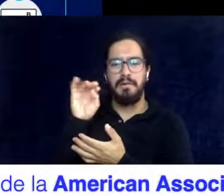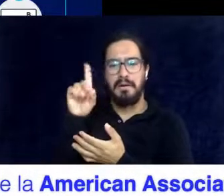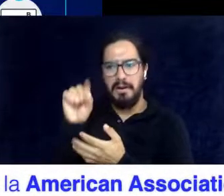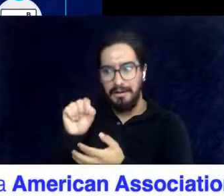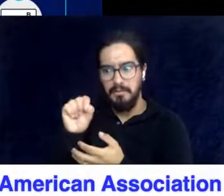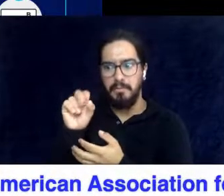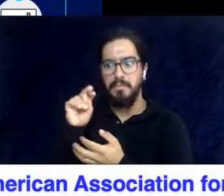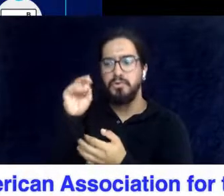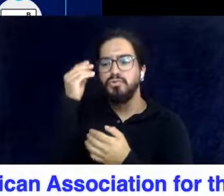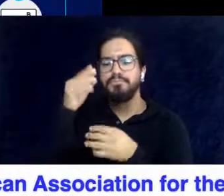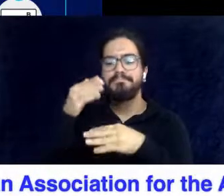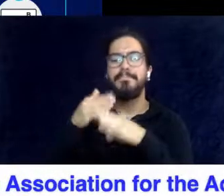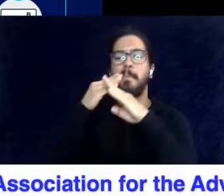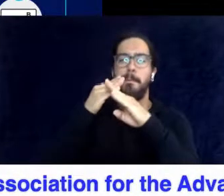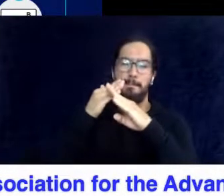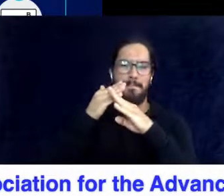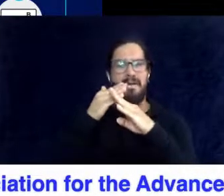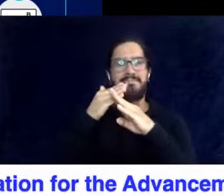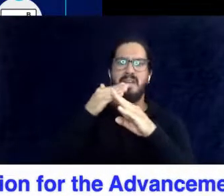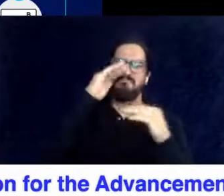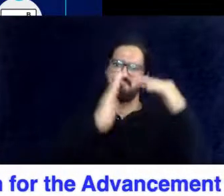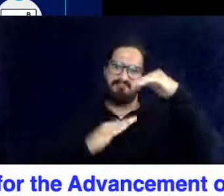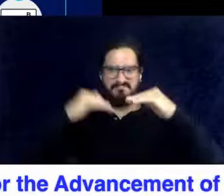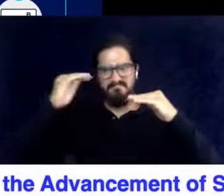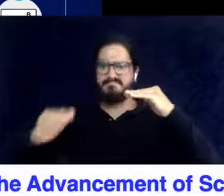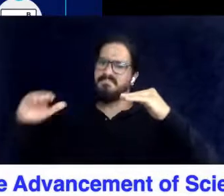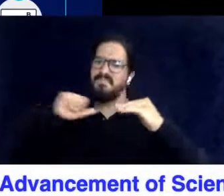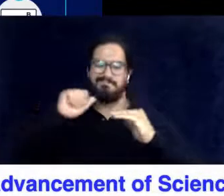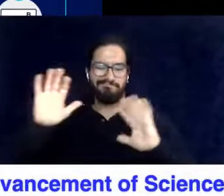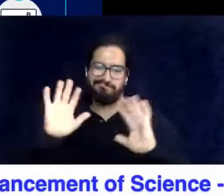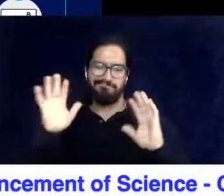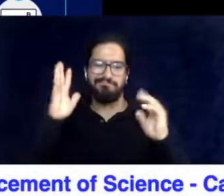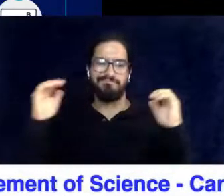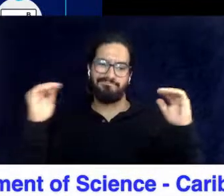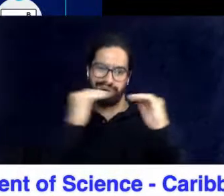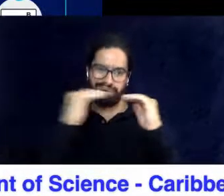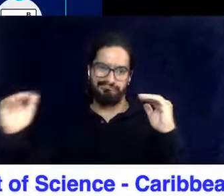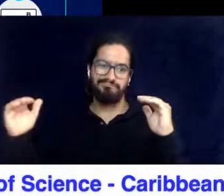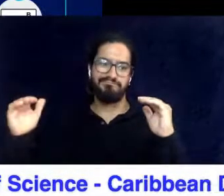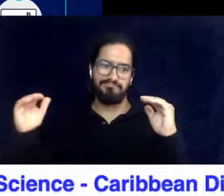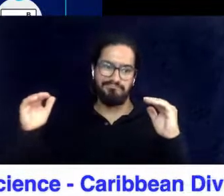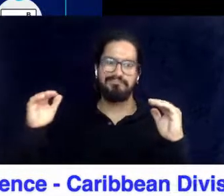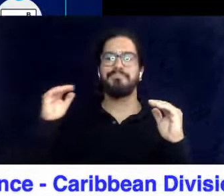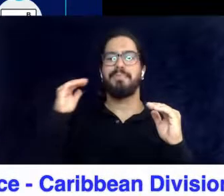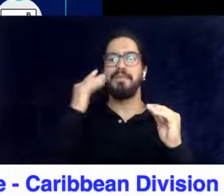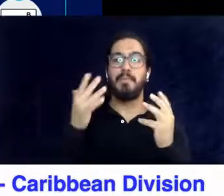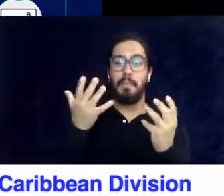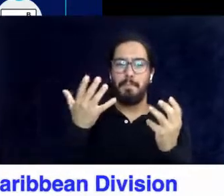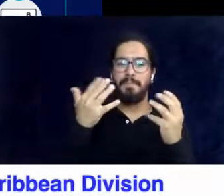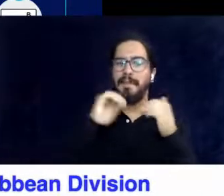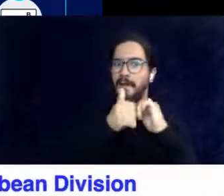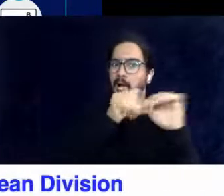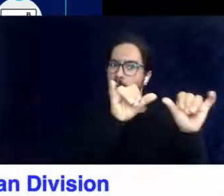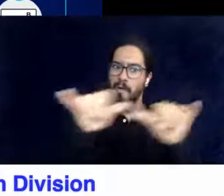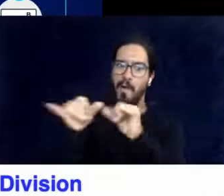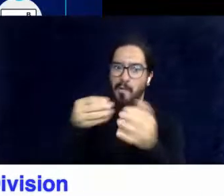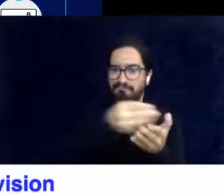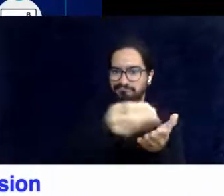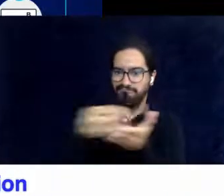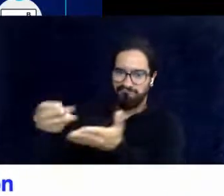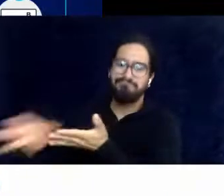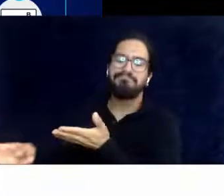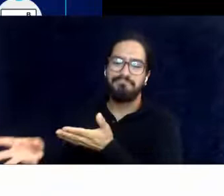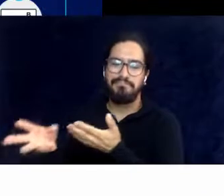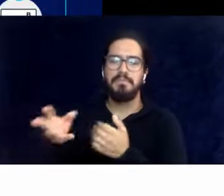imbalance, which is a classification problem where the number of observations are not equally distributed. Our imbalance was between